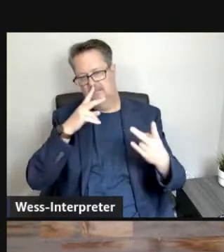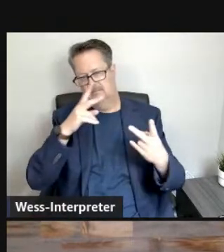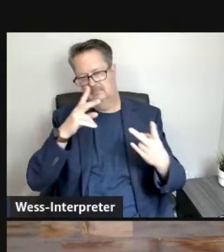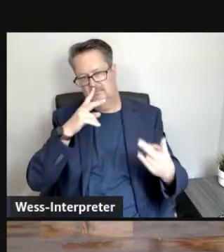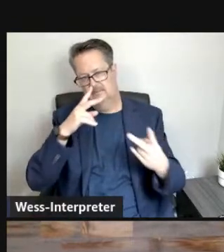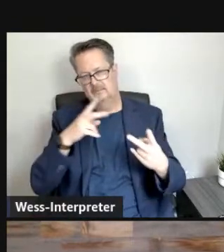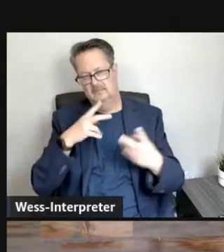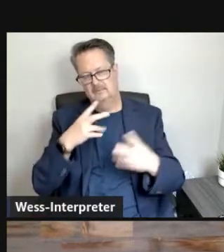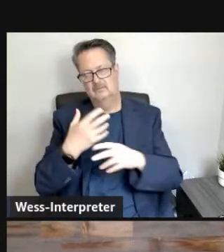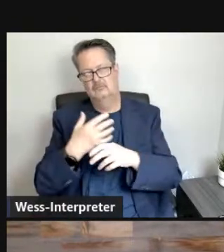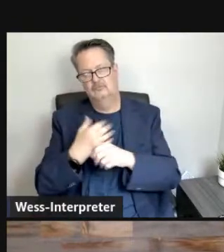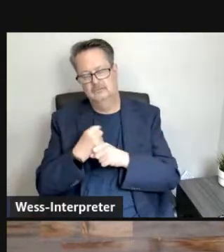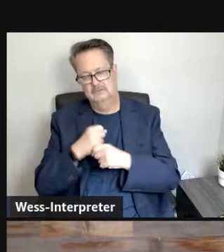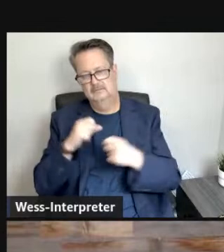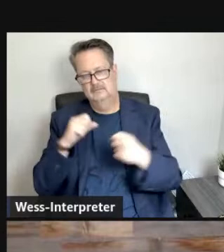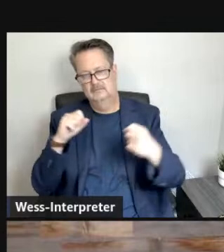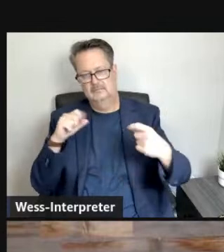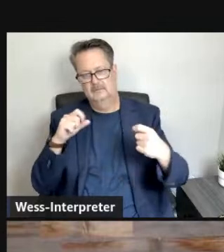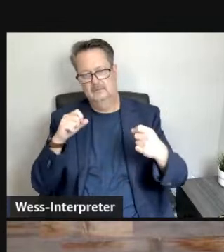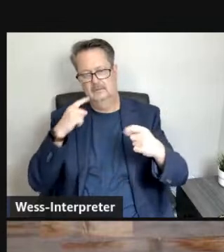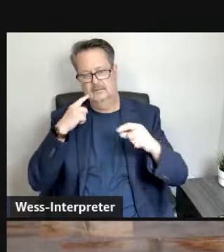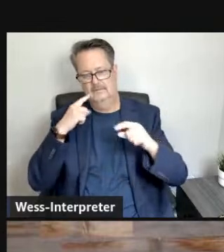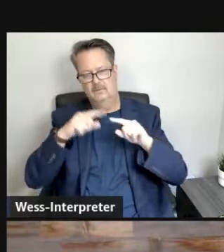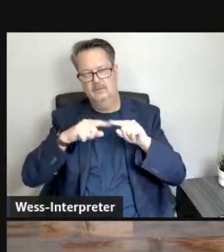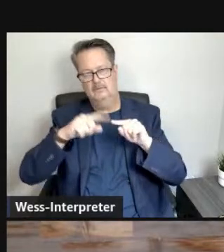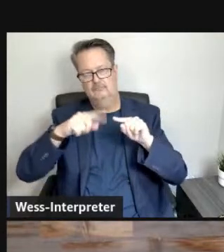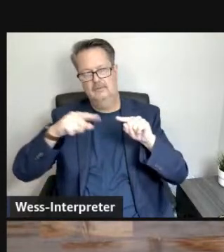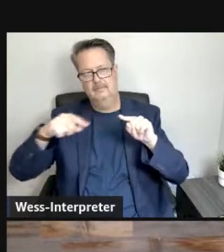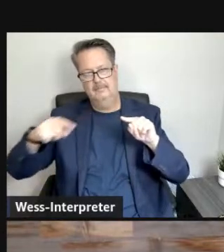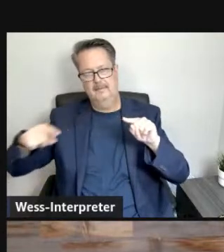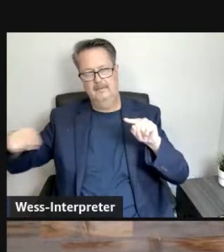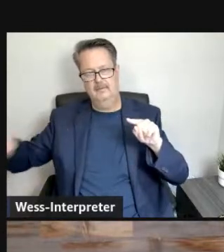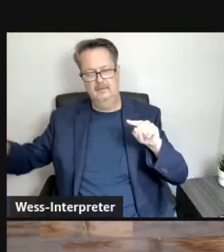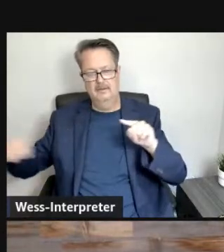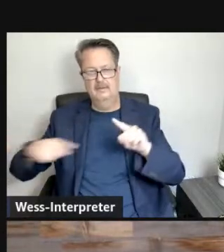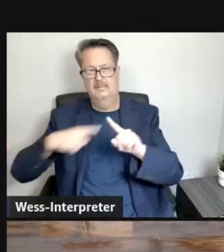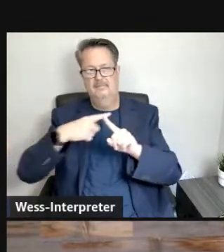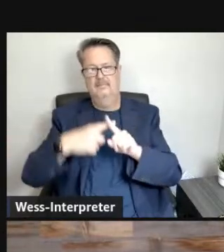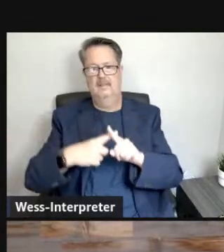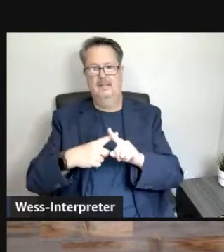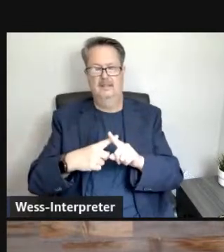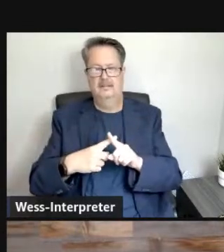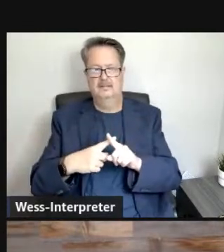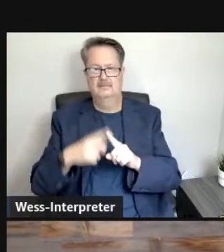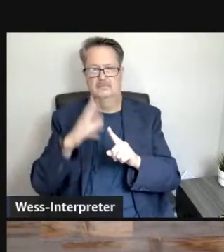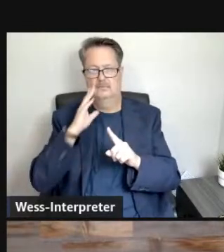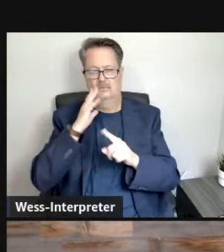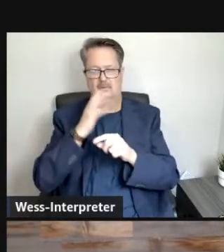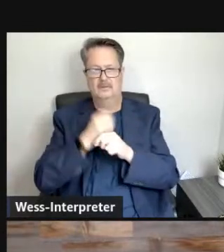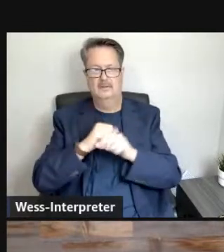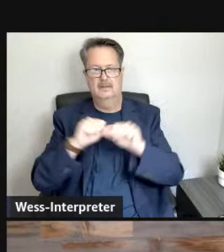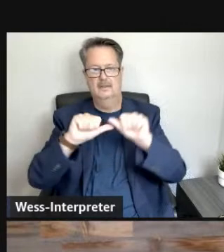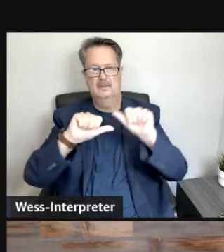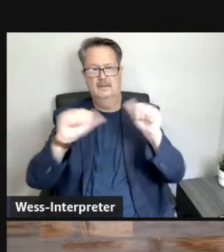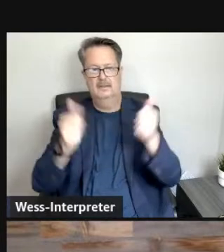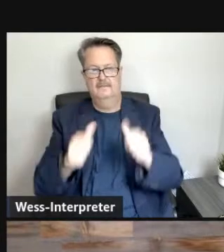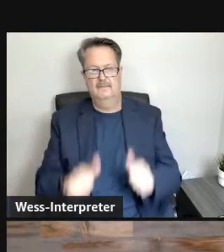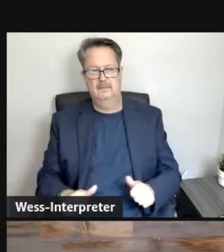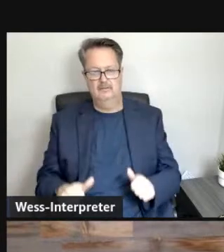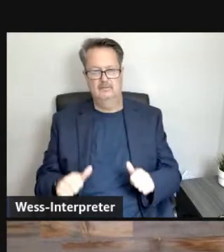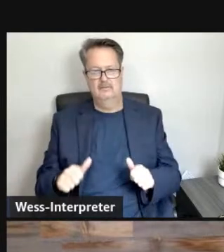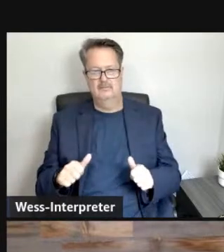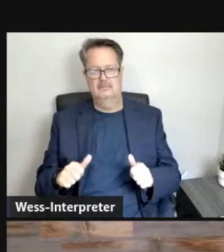bandwidth, transmitted bandwidth, and then you will get also configured alerts based on that.